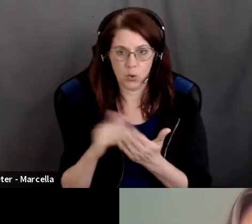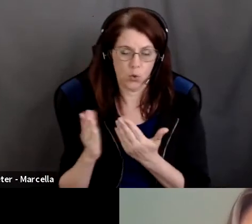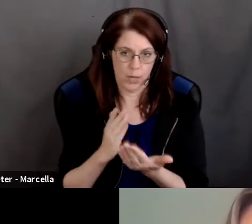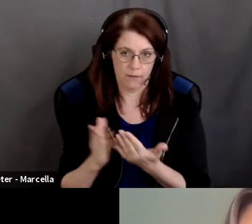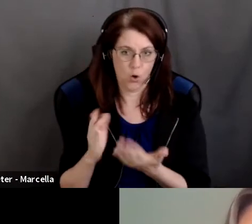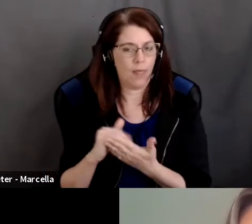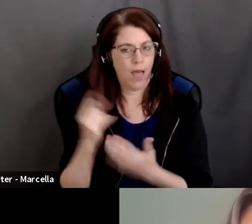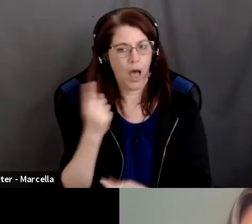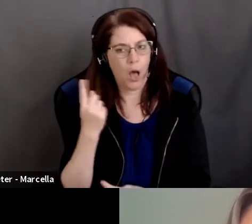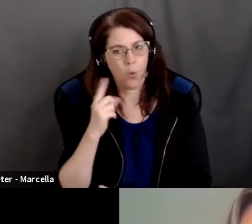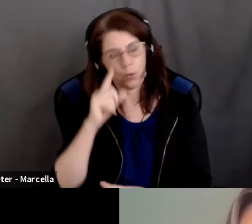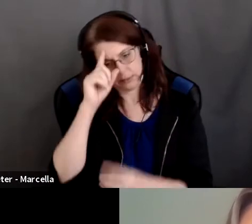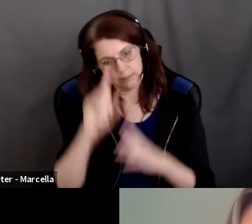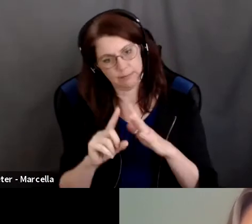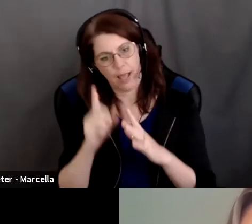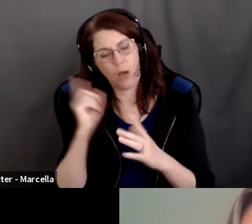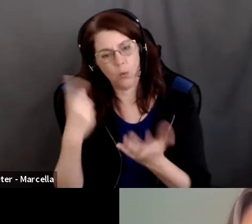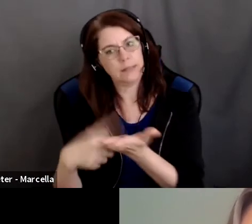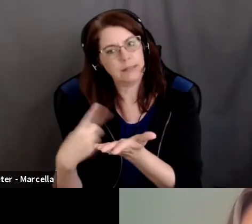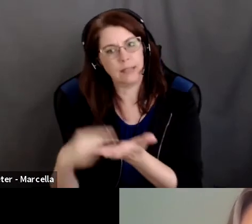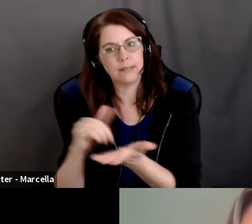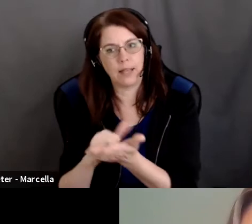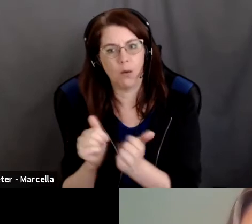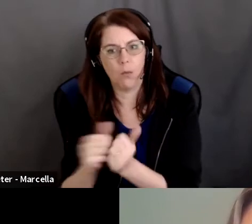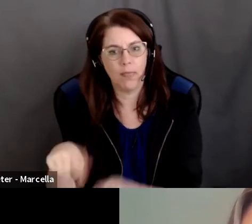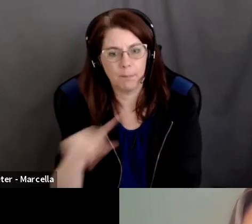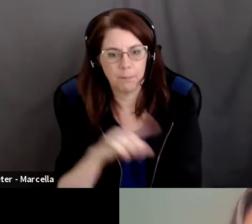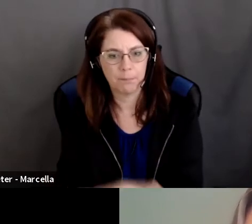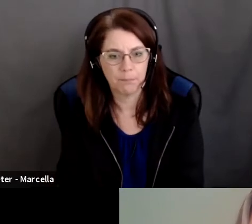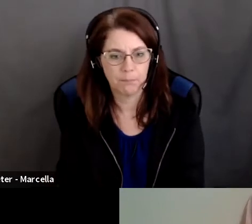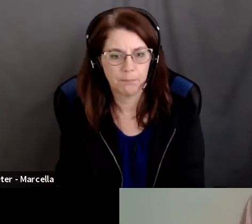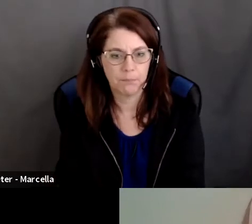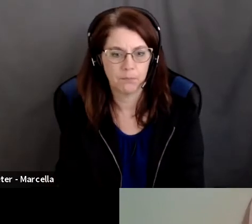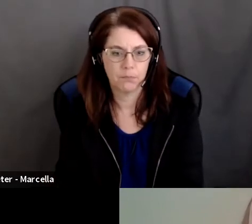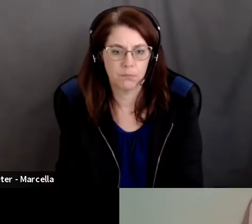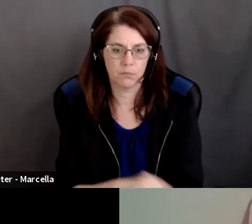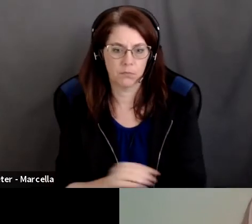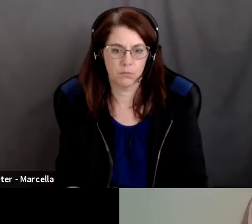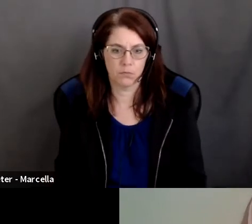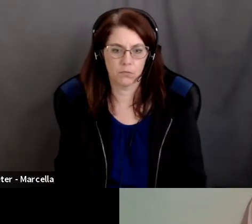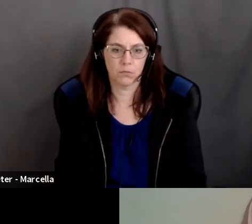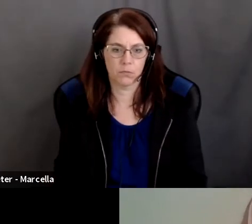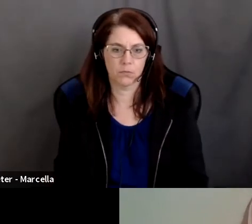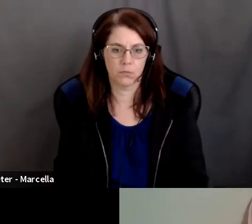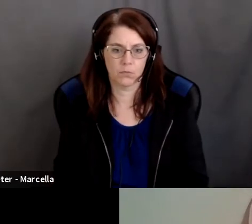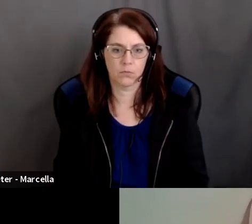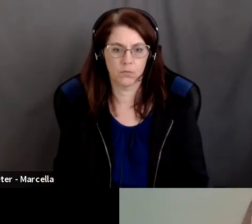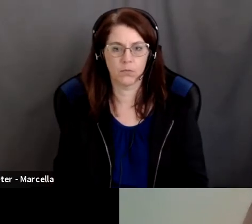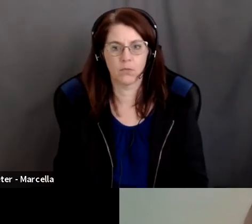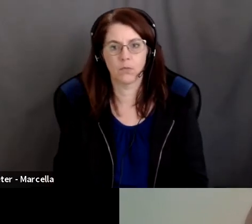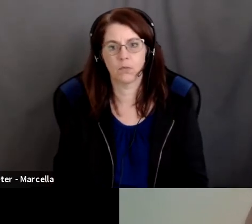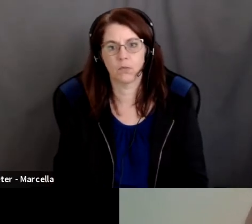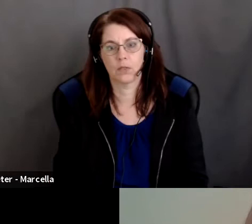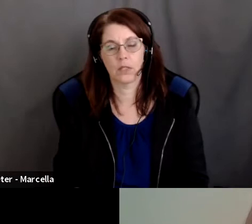that would always come up in my discussions. And I wanted to make it very clear that sometimes people will not leave